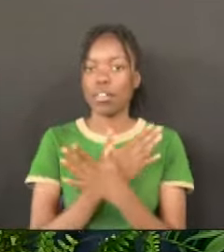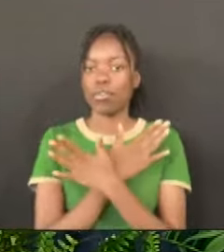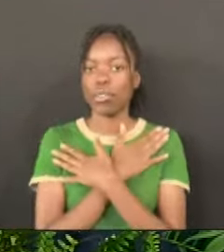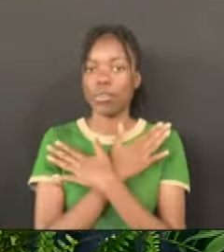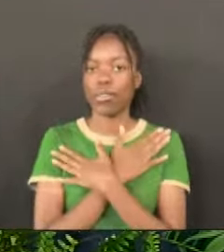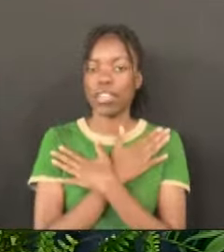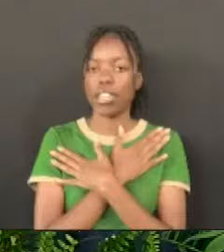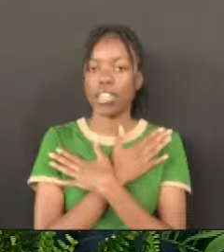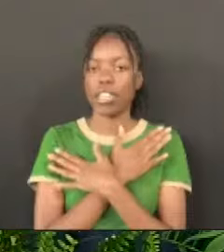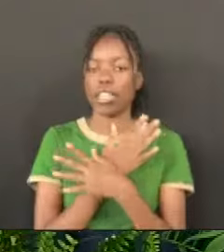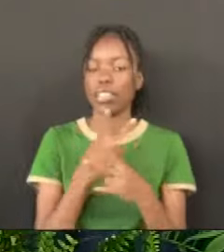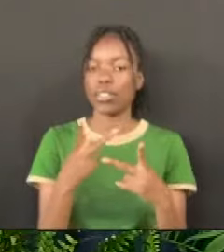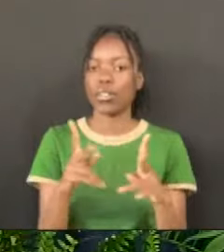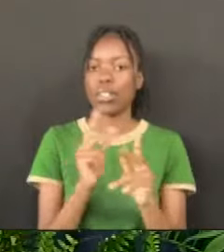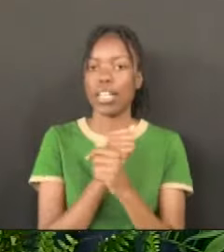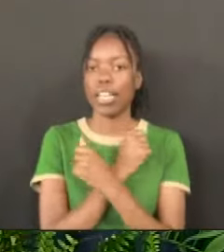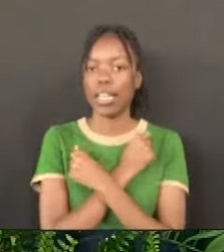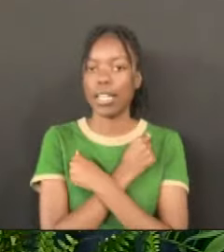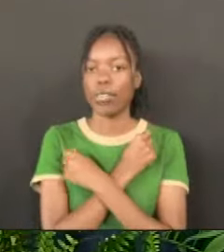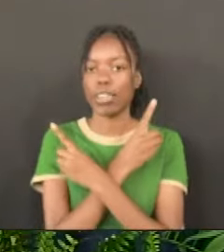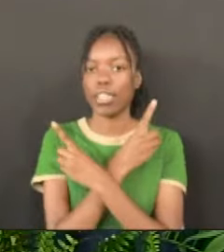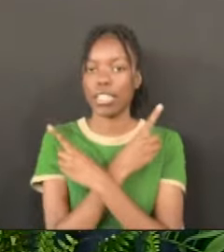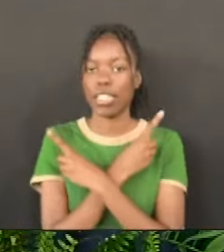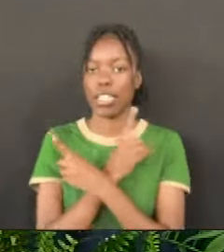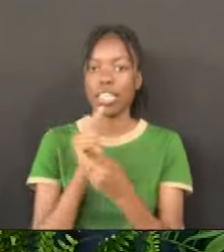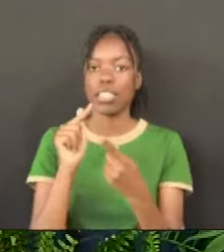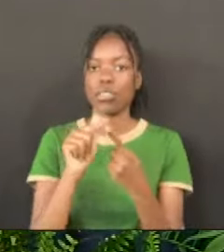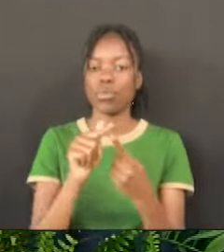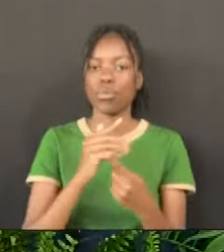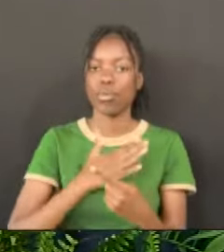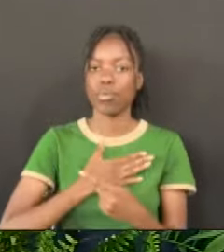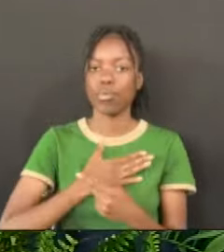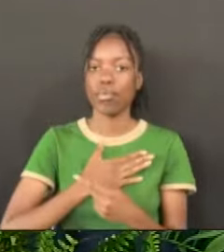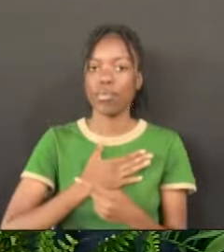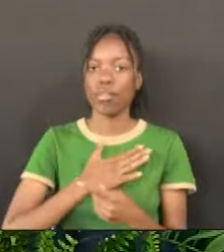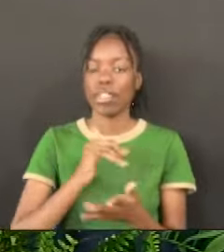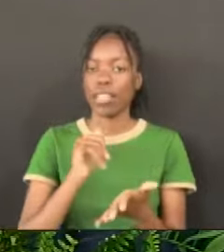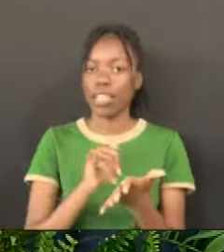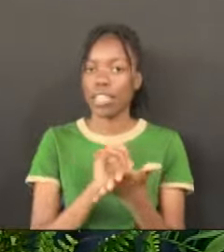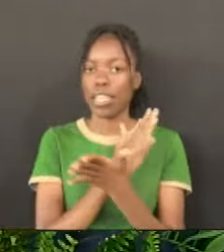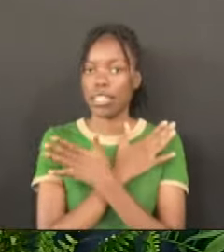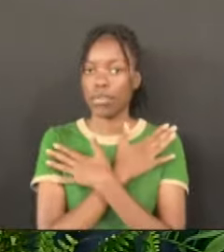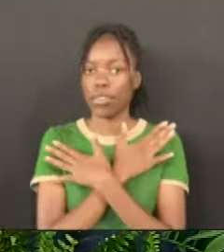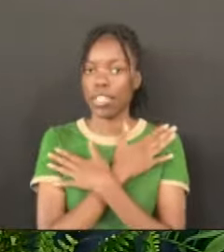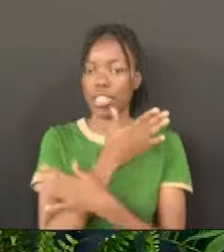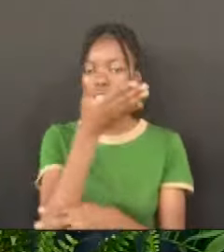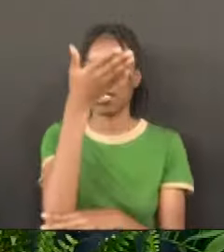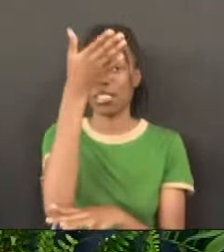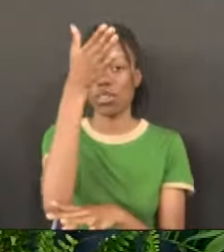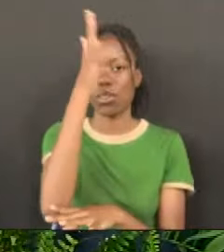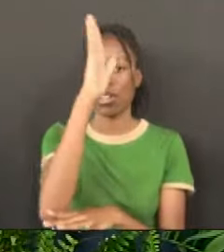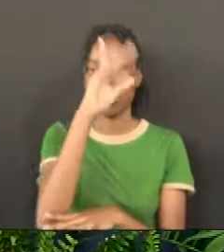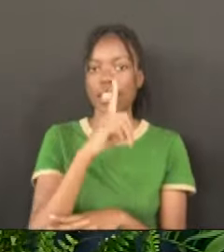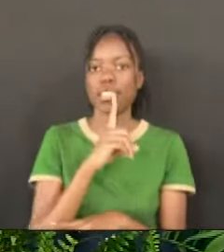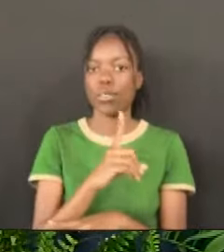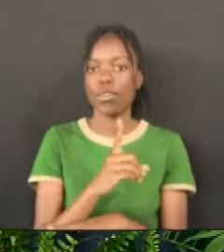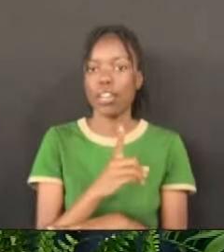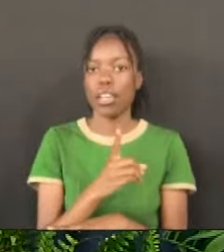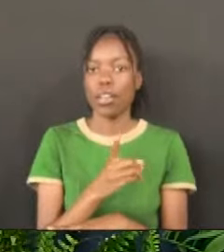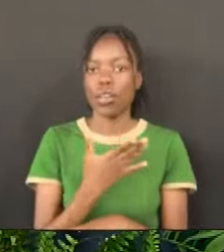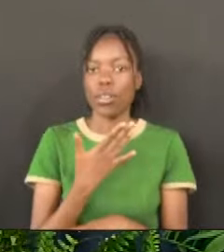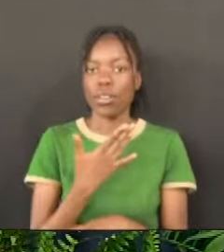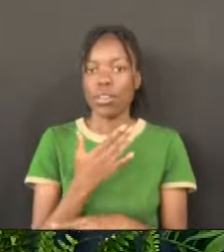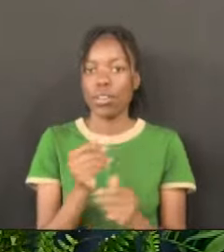loving, so very dear to me. That friend is God. And so we walk together, we